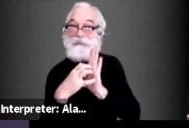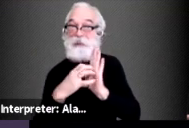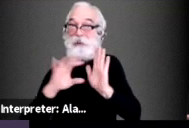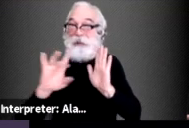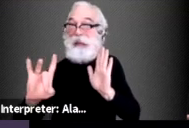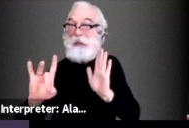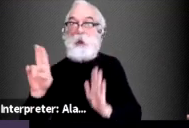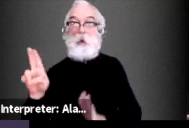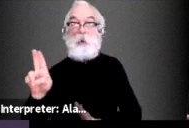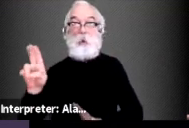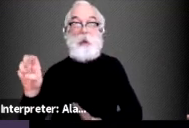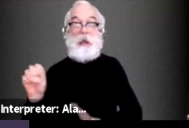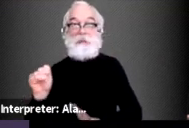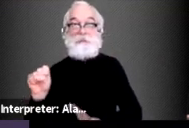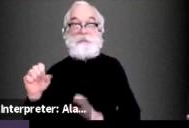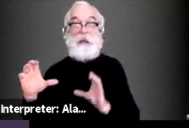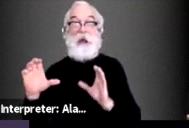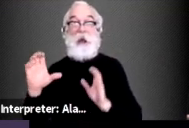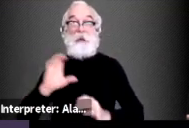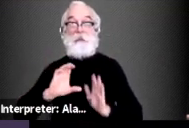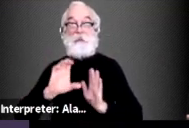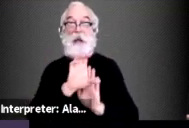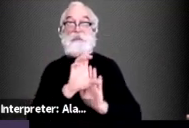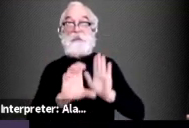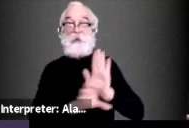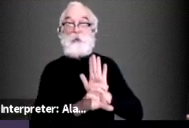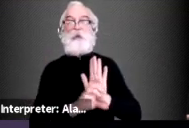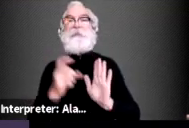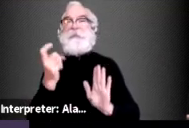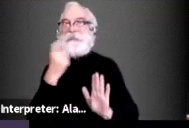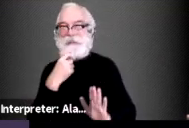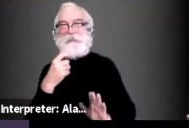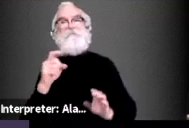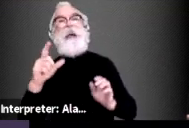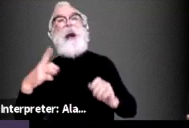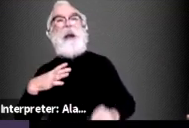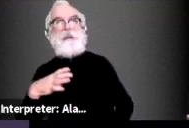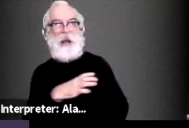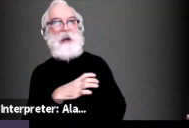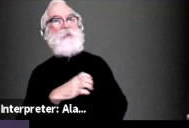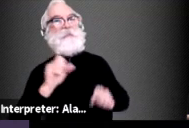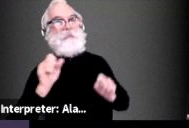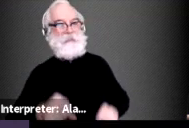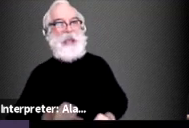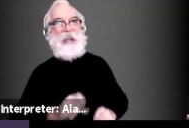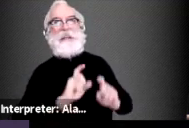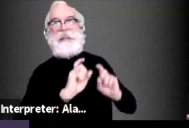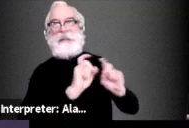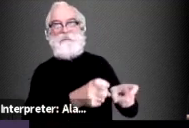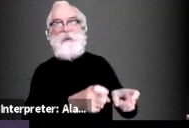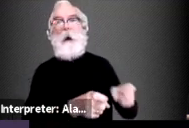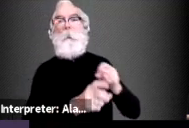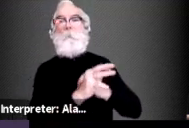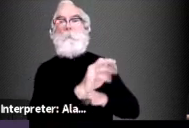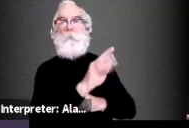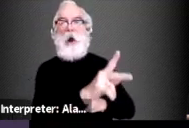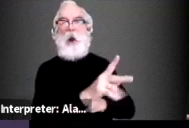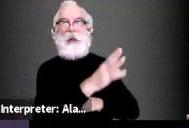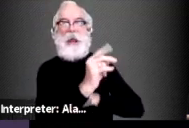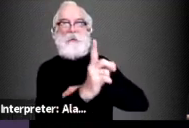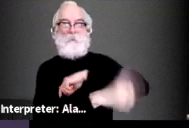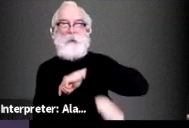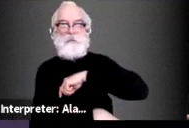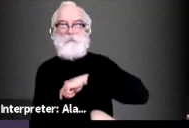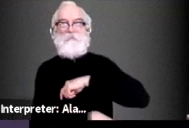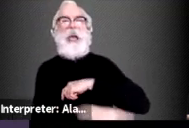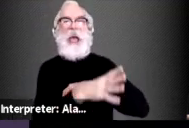grants Congress the authority to issue letters of marque and reprisal, the same authority of seizure plus license to bring the